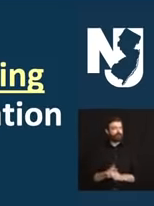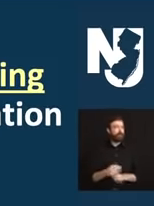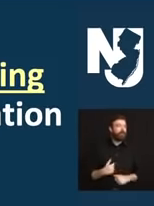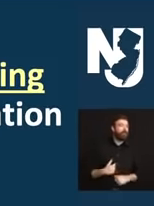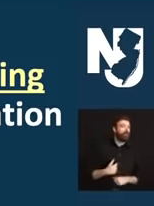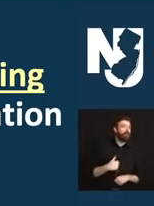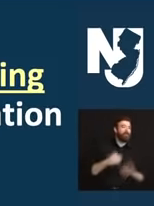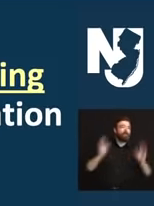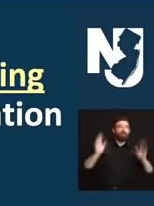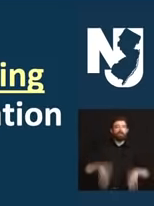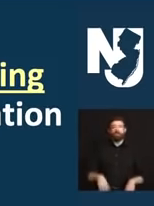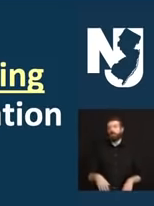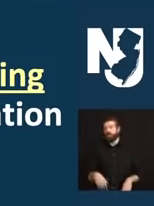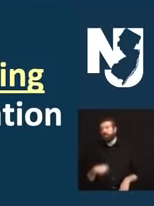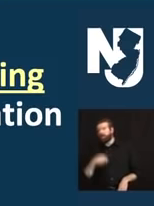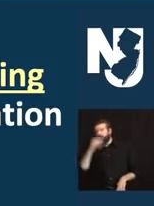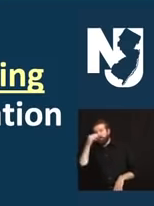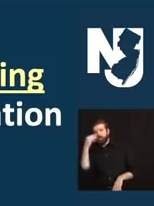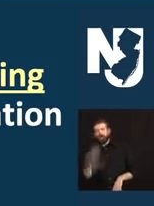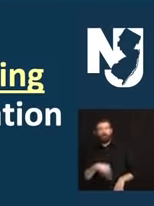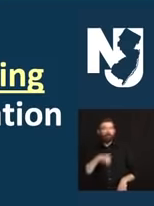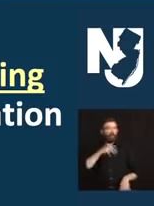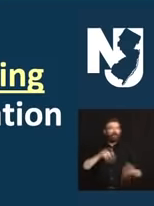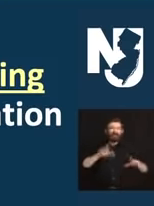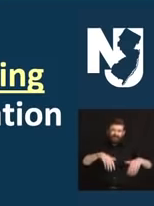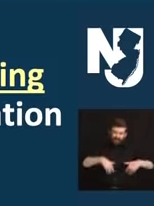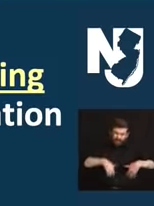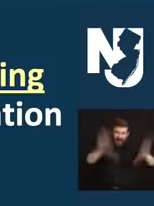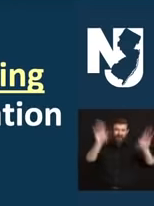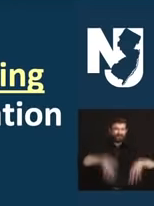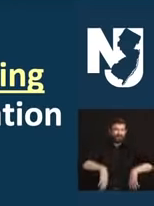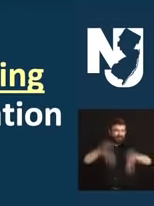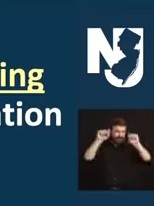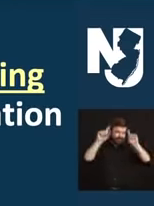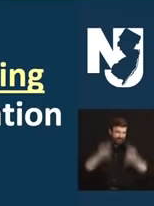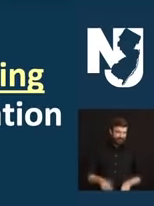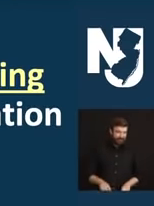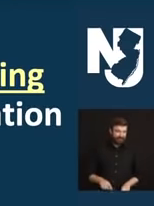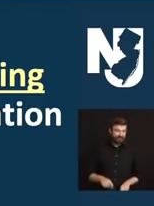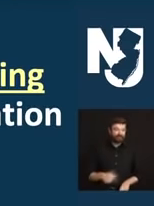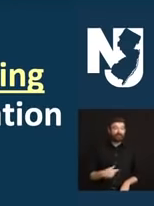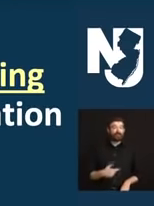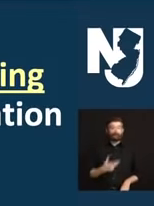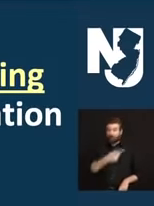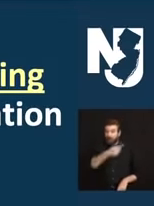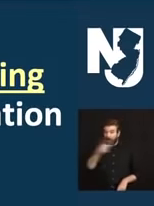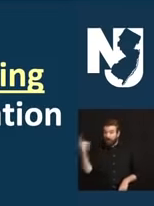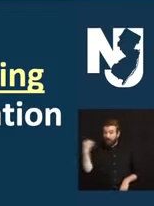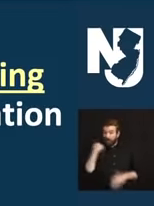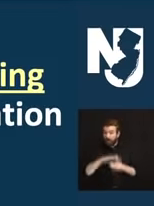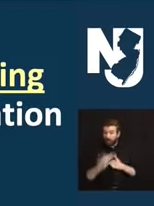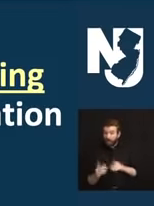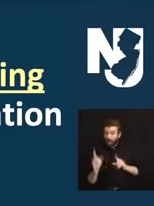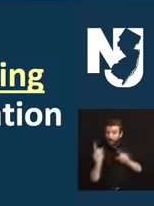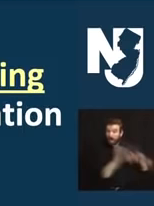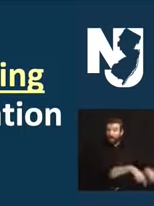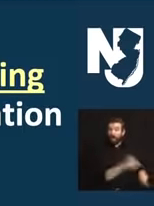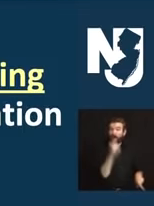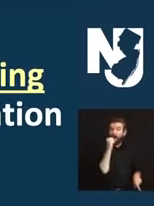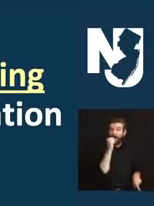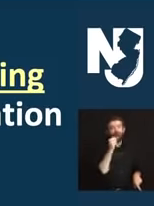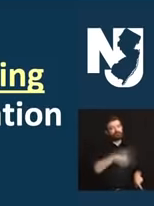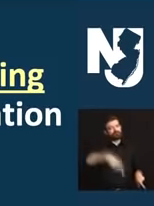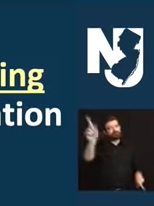status, especially if you were among those crowding at a bar over the weekend with no regard for social distancing and not wearing a